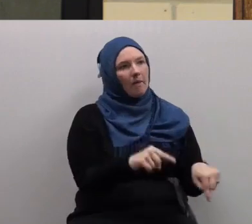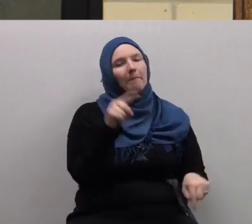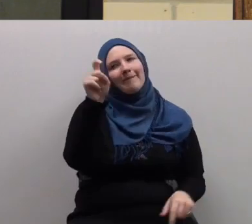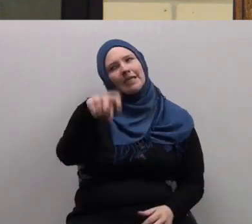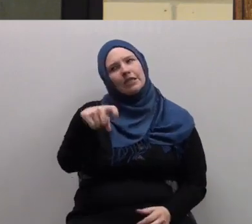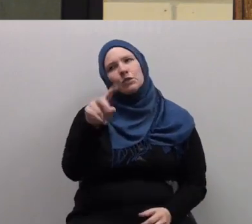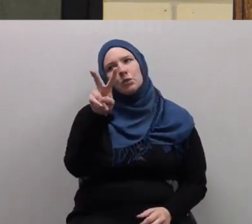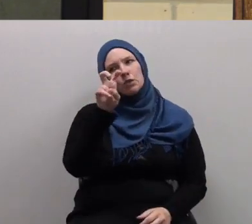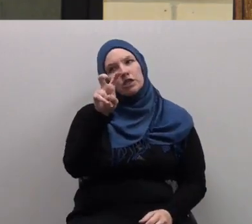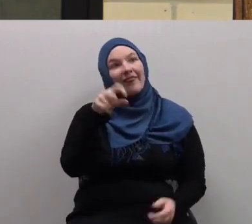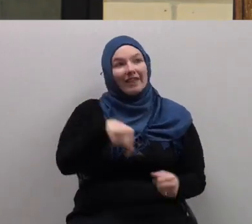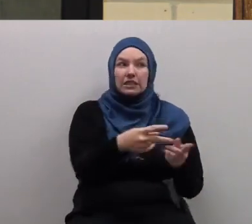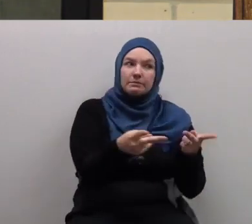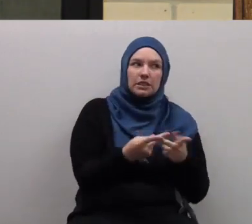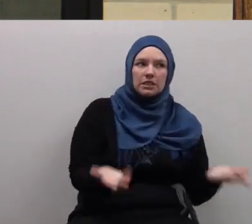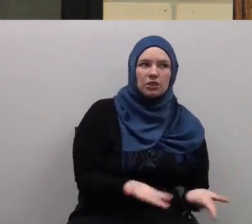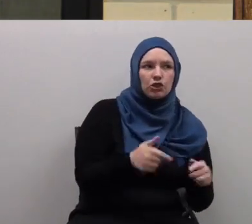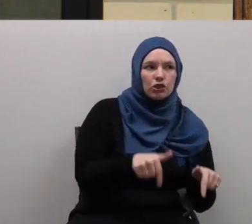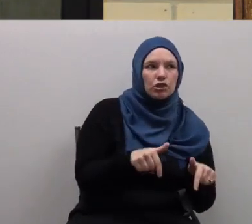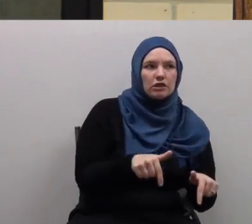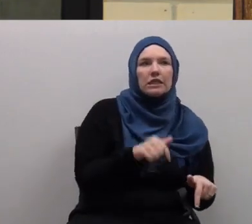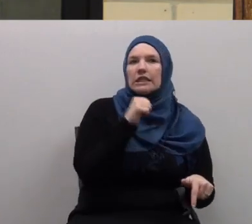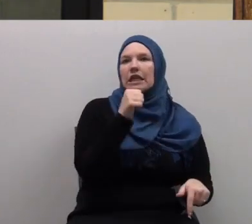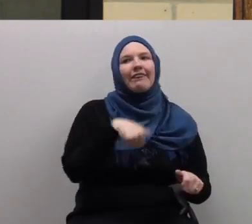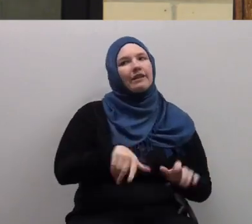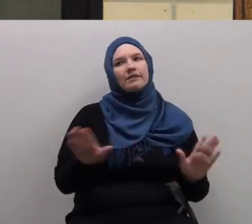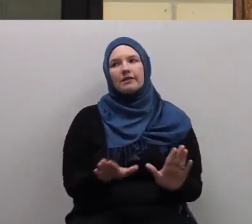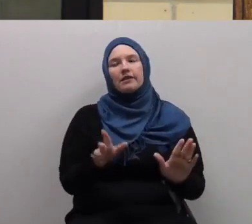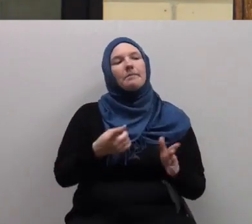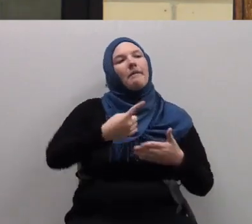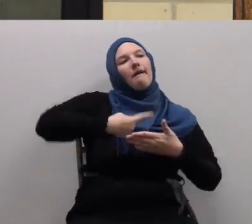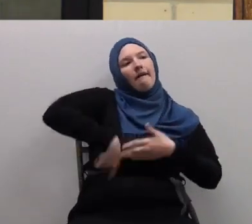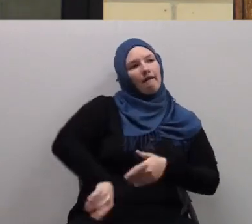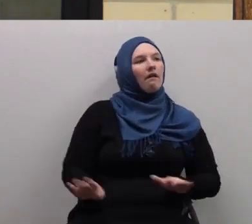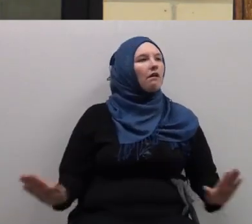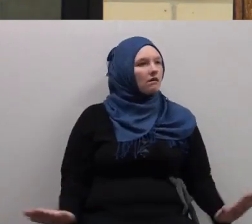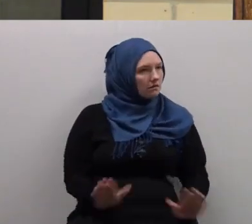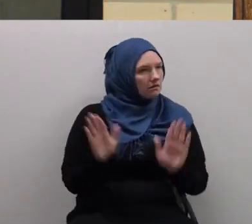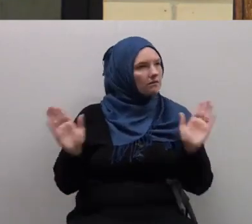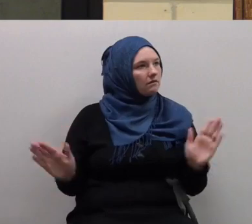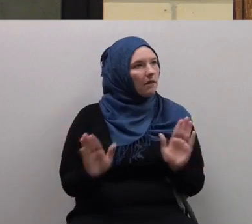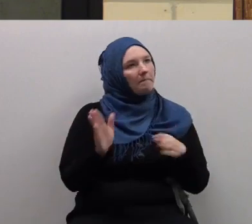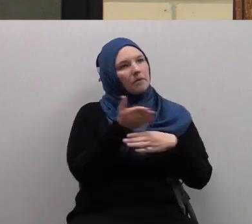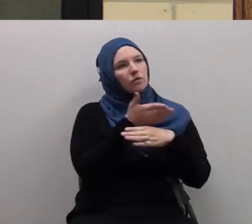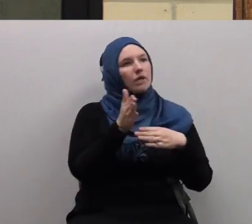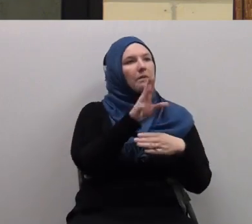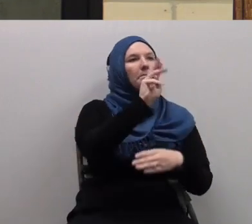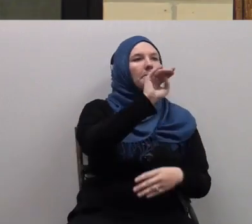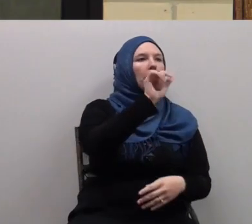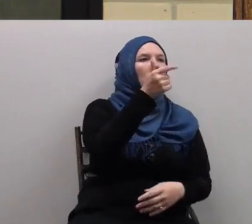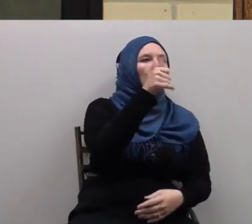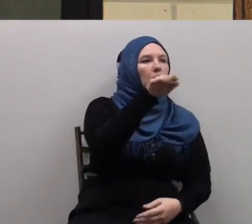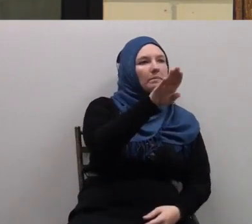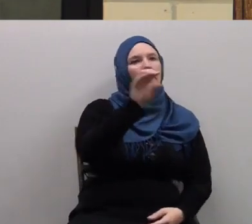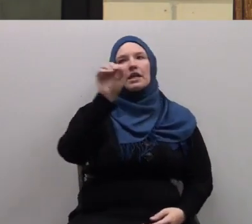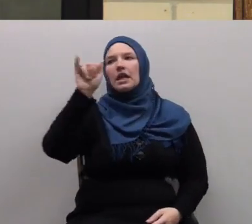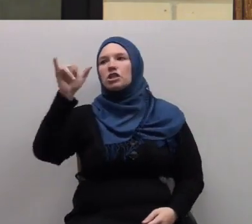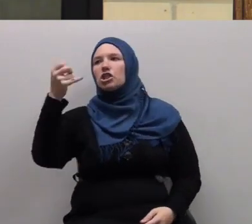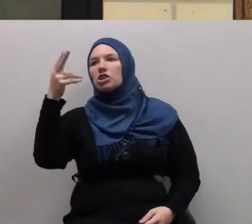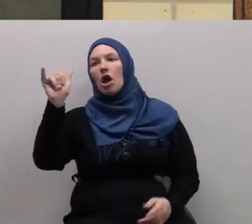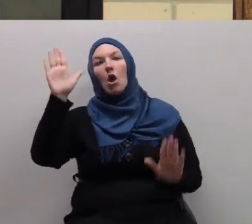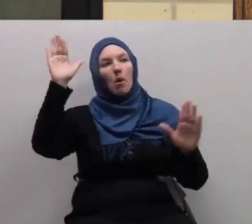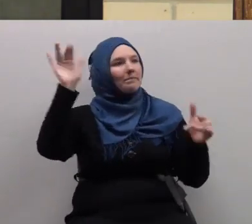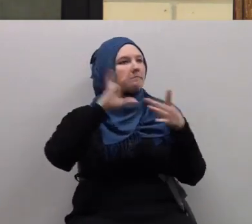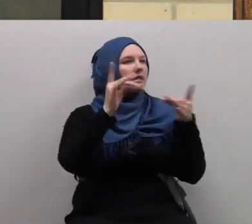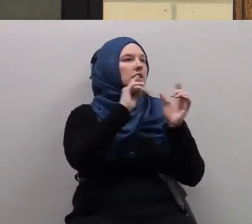event in this place. Not this Sunday, but the following Sunday between Maghrib and Isha. I hope the message